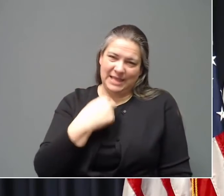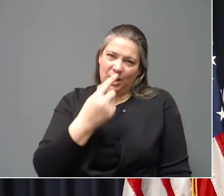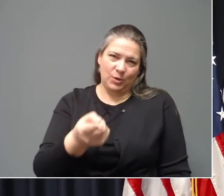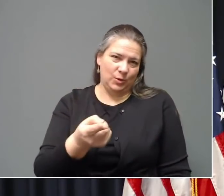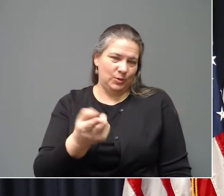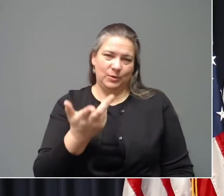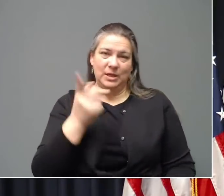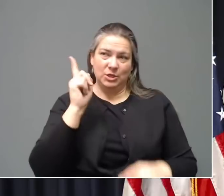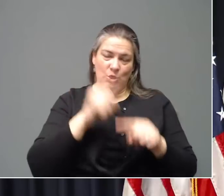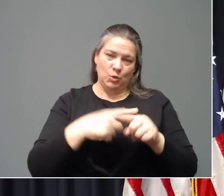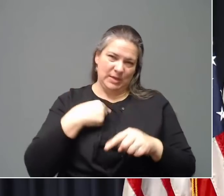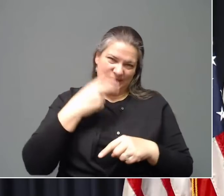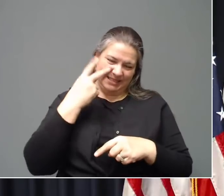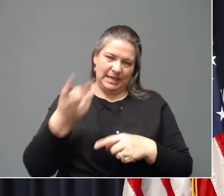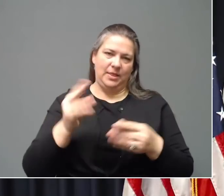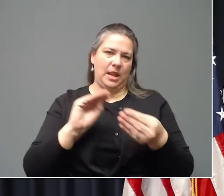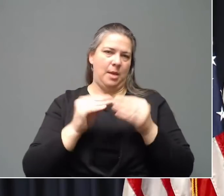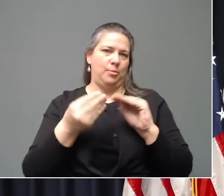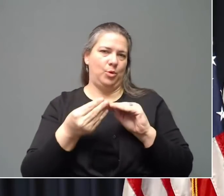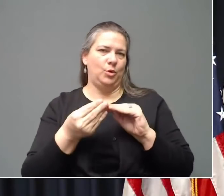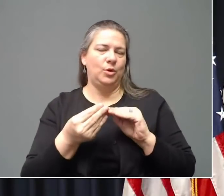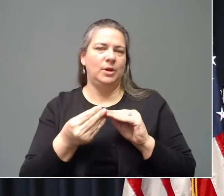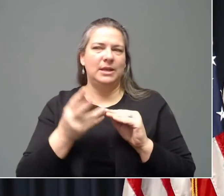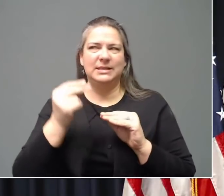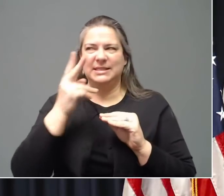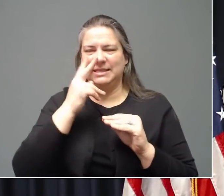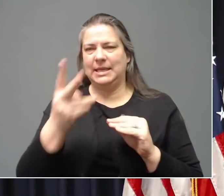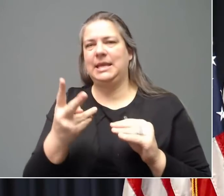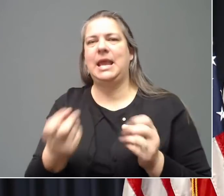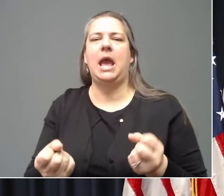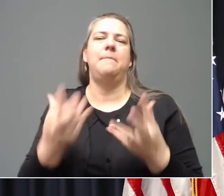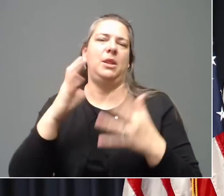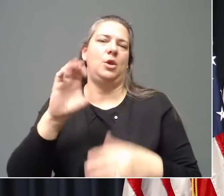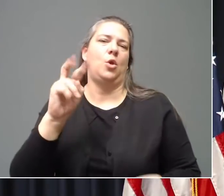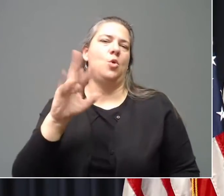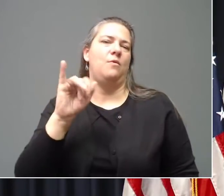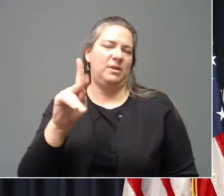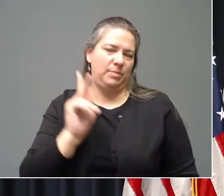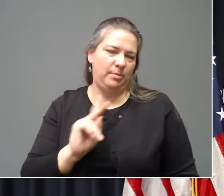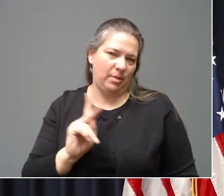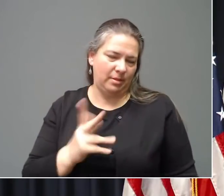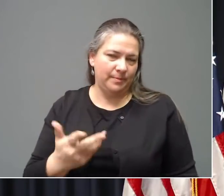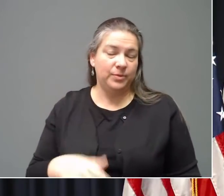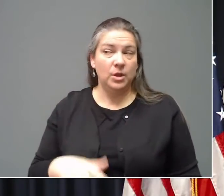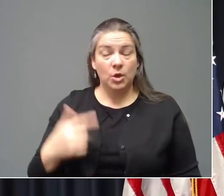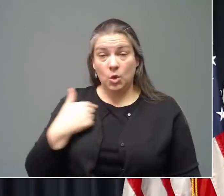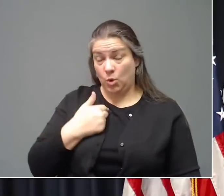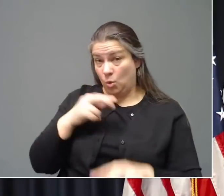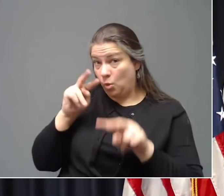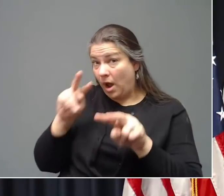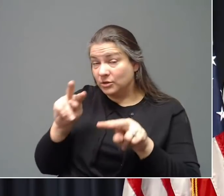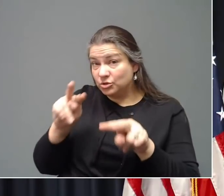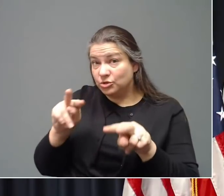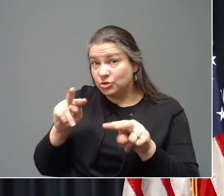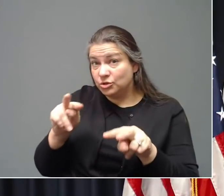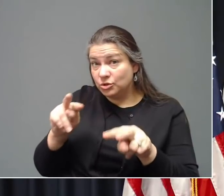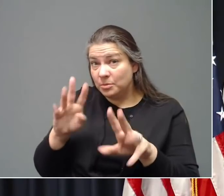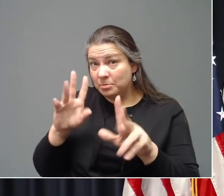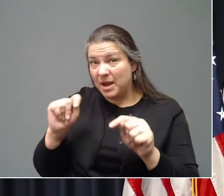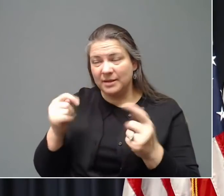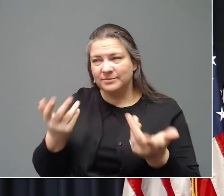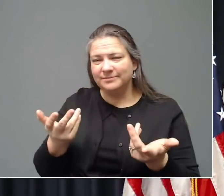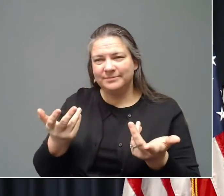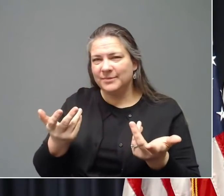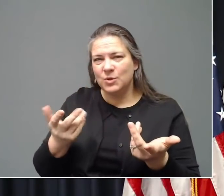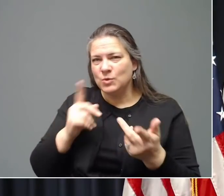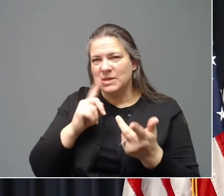the numbers in the amounts of COVID. So we're watching, but all those points have